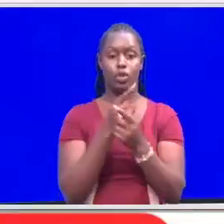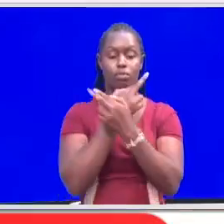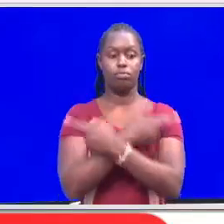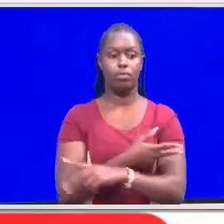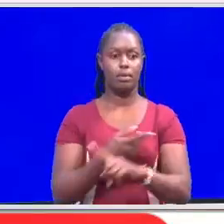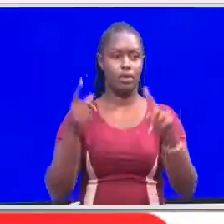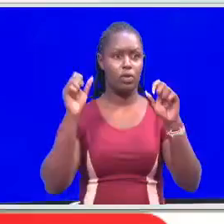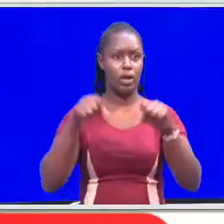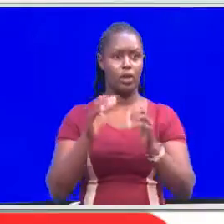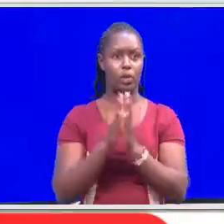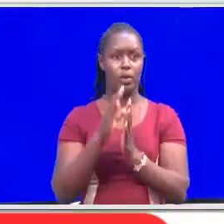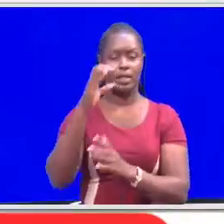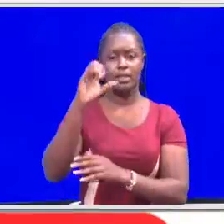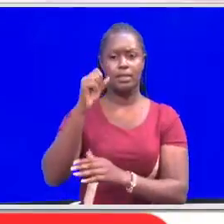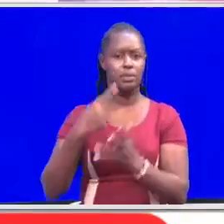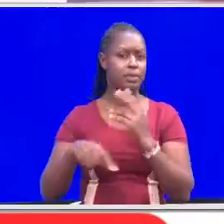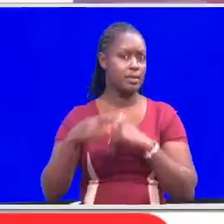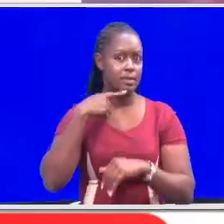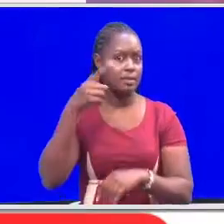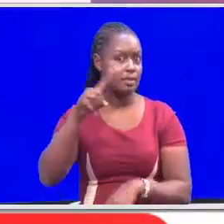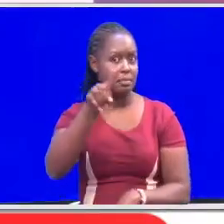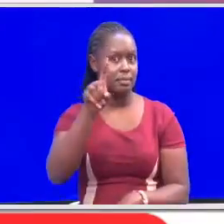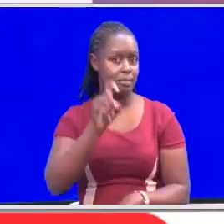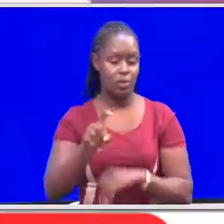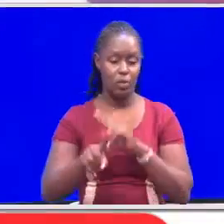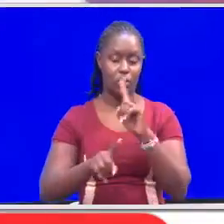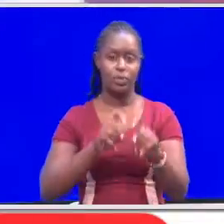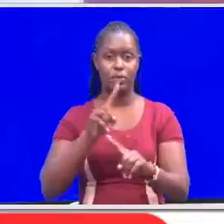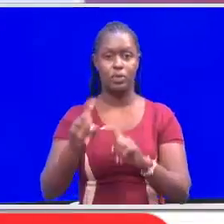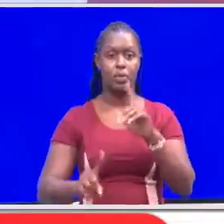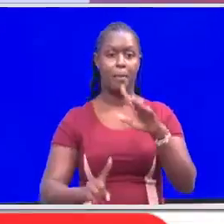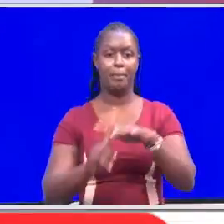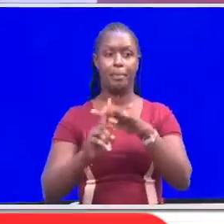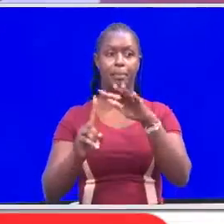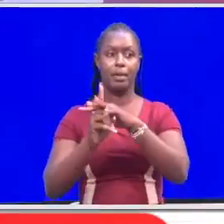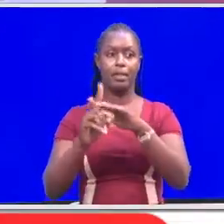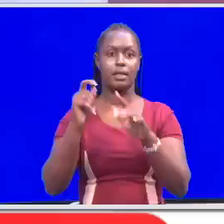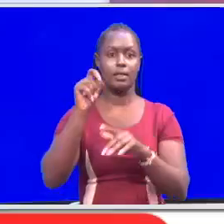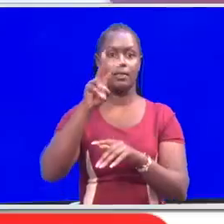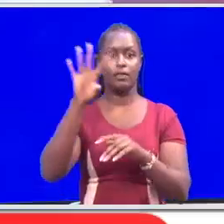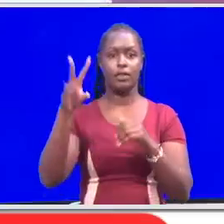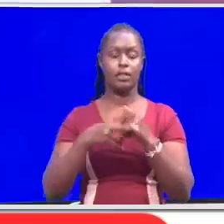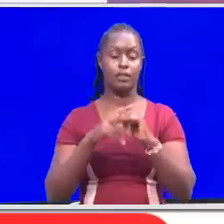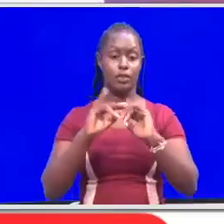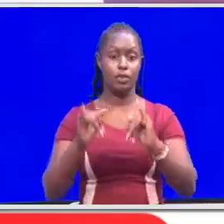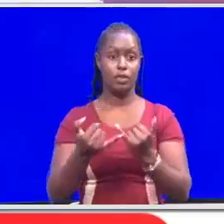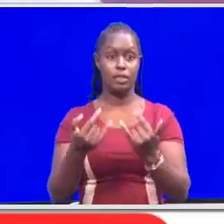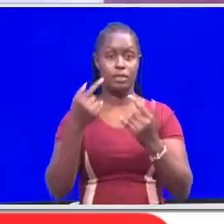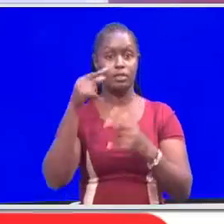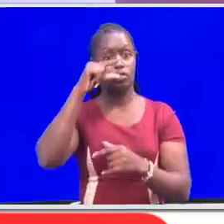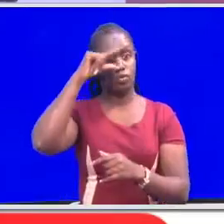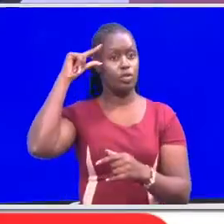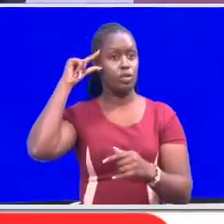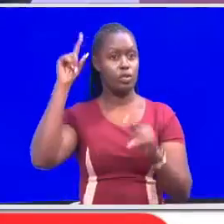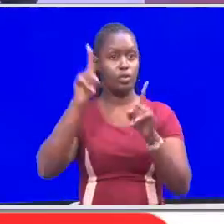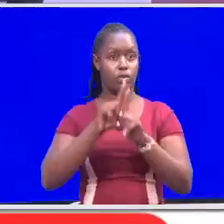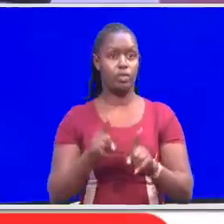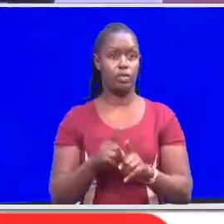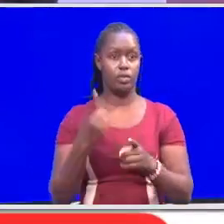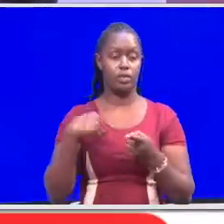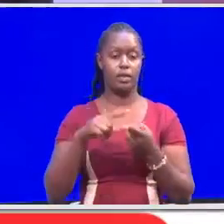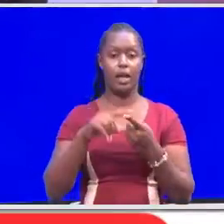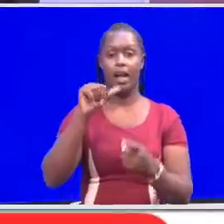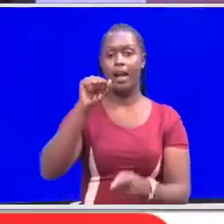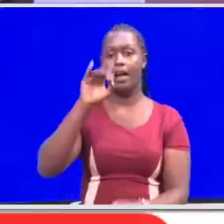agree with the rating that the CS has given himself? I can see your questions are already coming at TV47 News at George Maringa _. You can tweet him directly